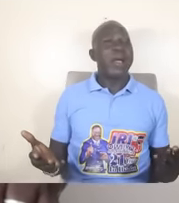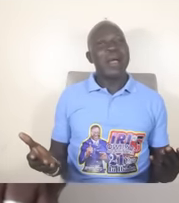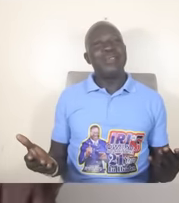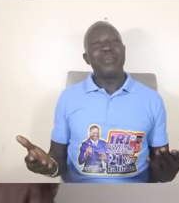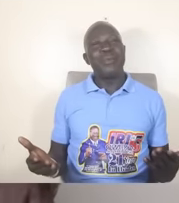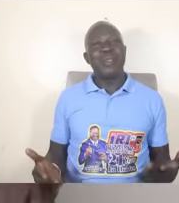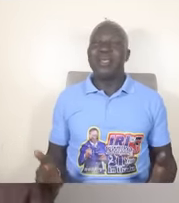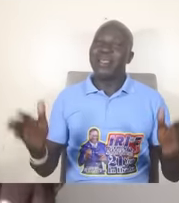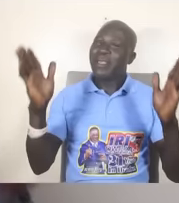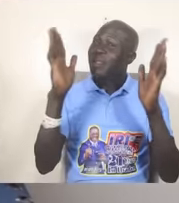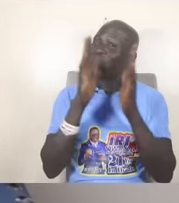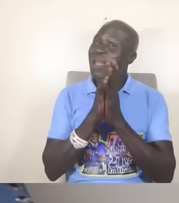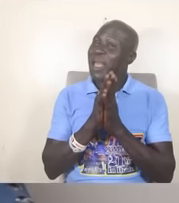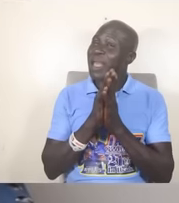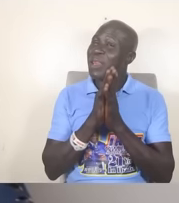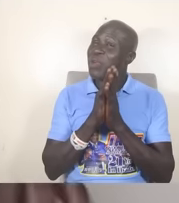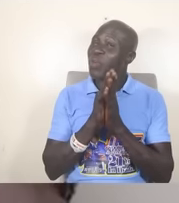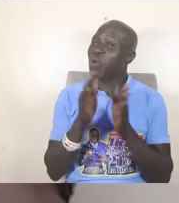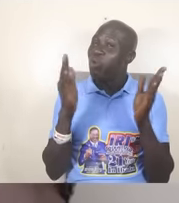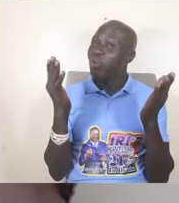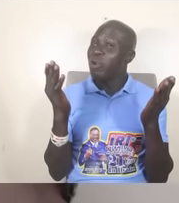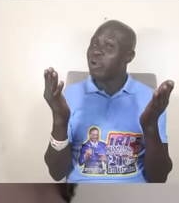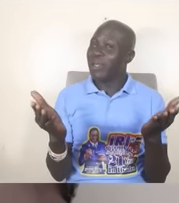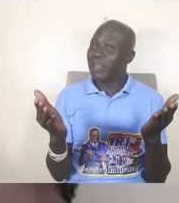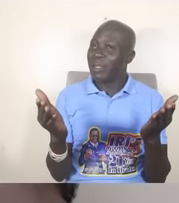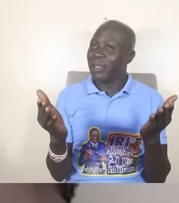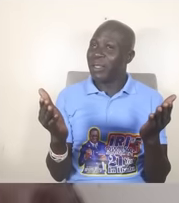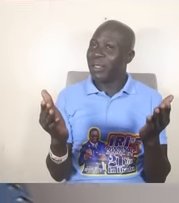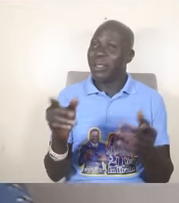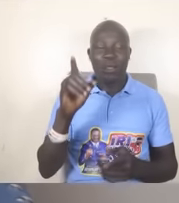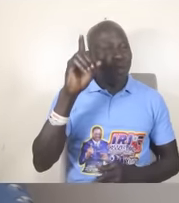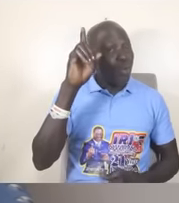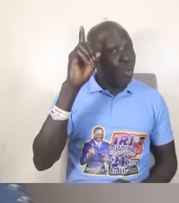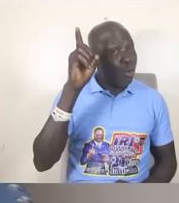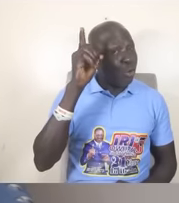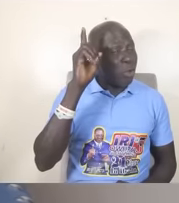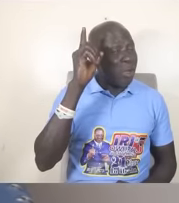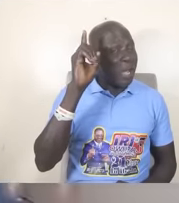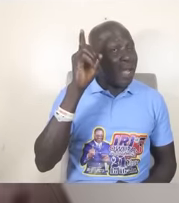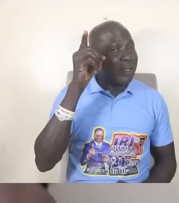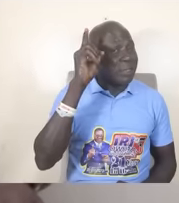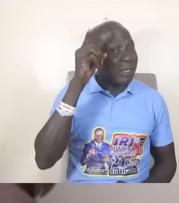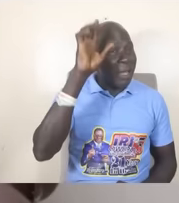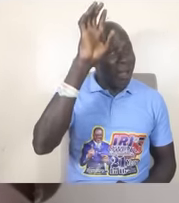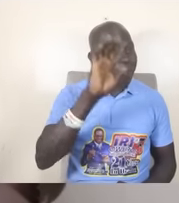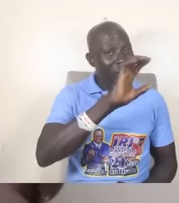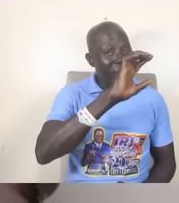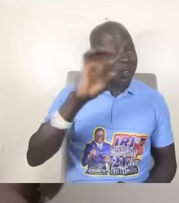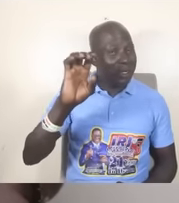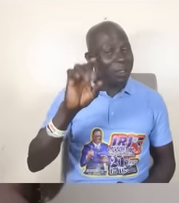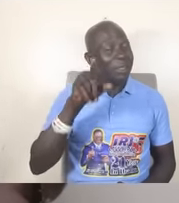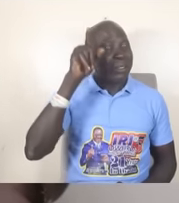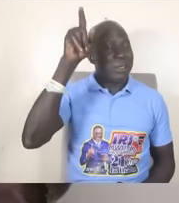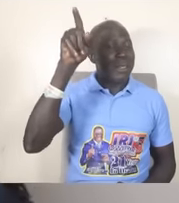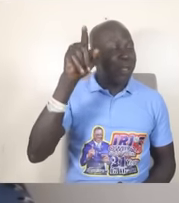irin ajo me bele mo kori mo toka sin ka